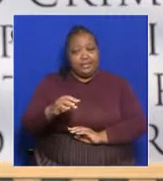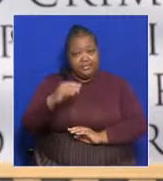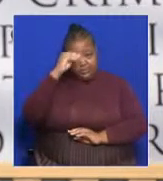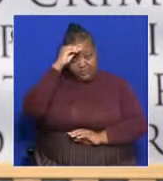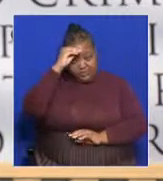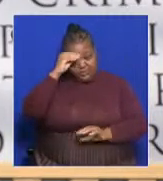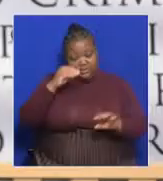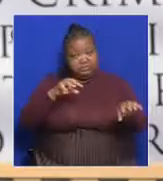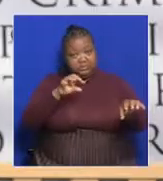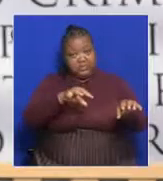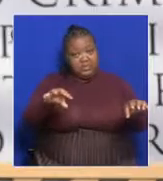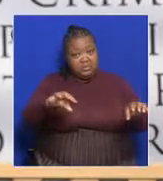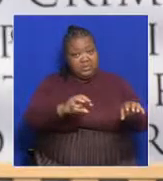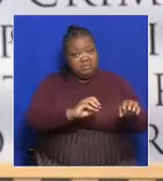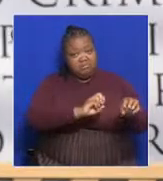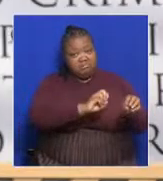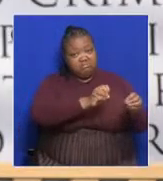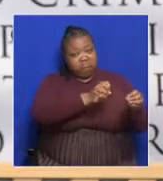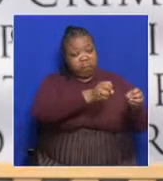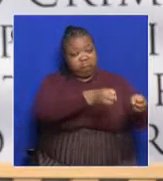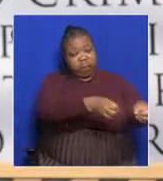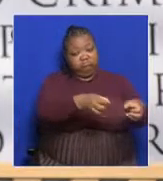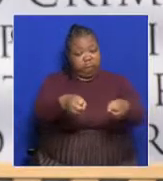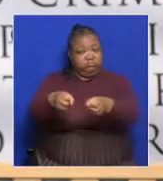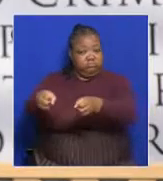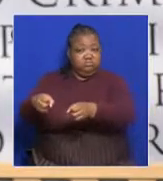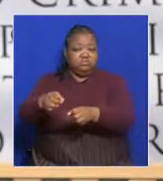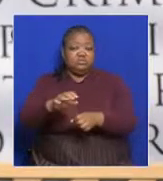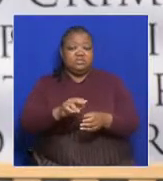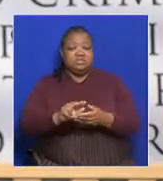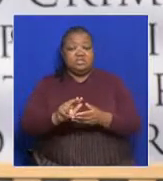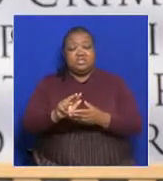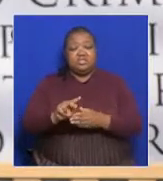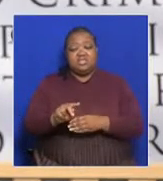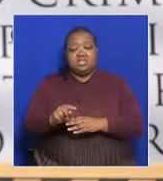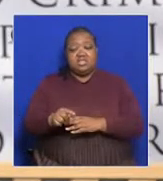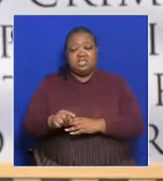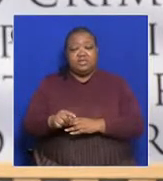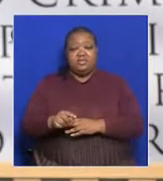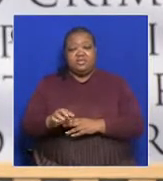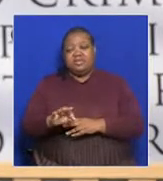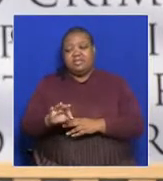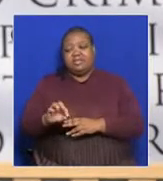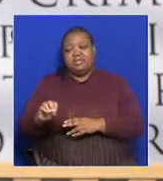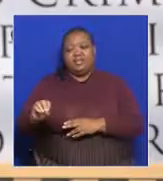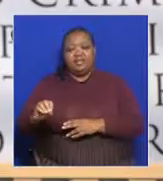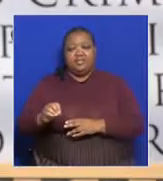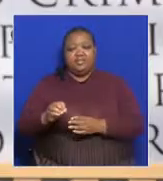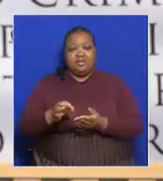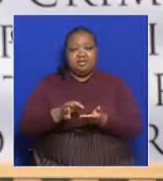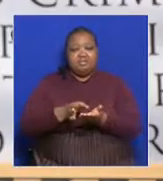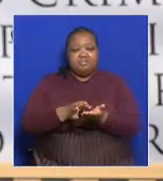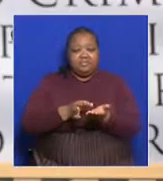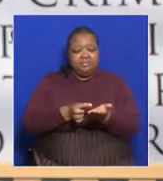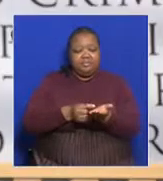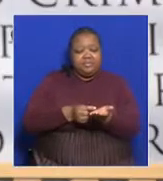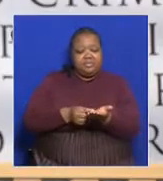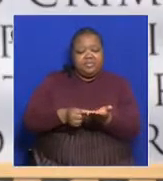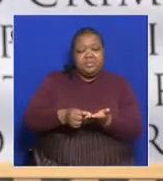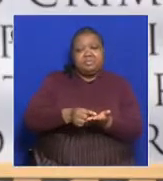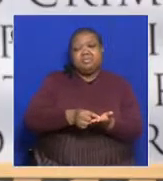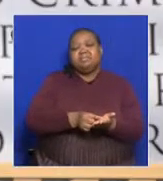I exclude the 18,300 heroin capsules because I have no idea what they could potentially weigh,